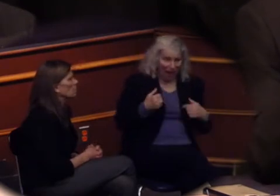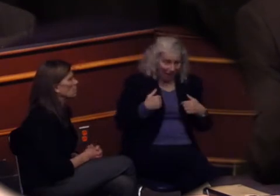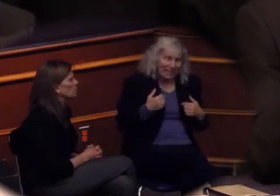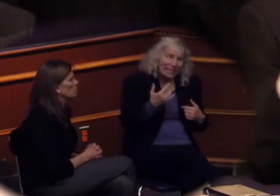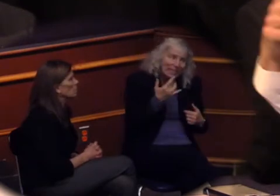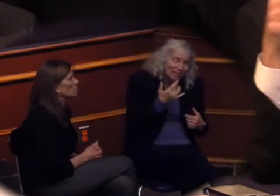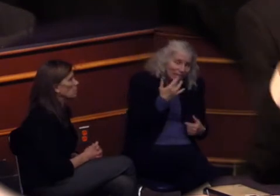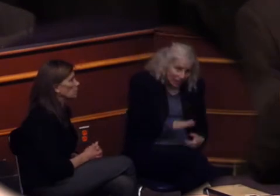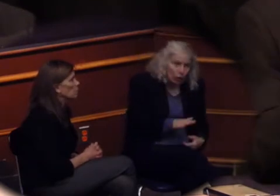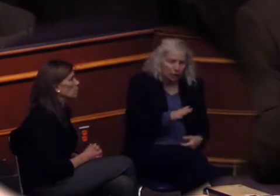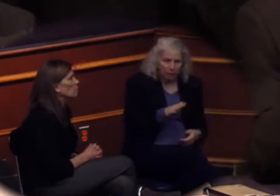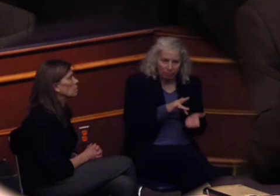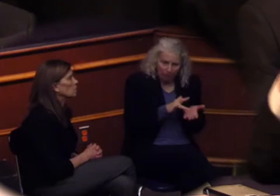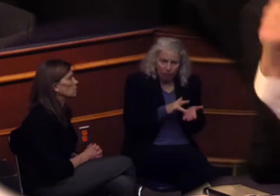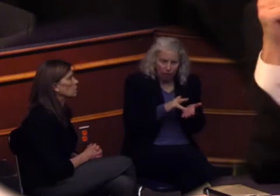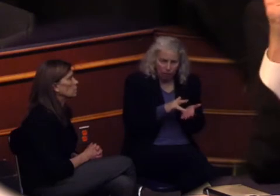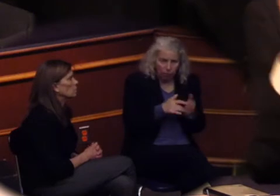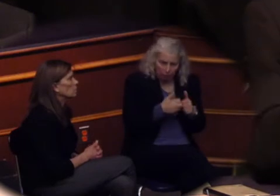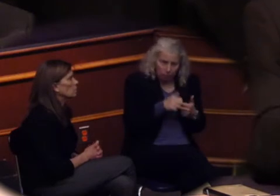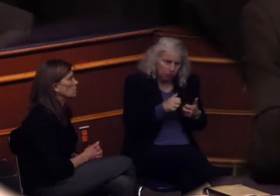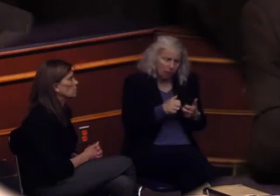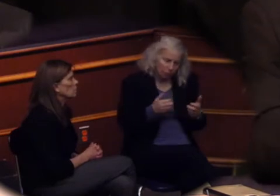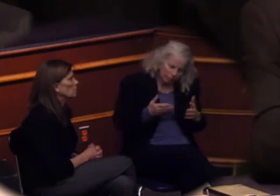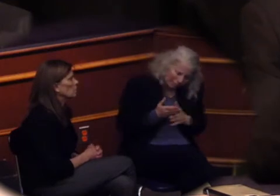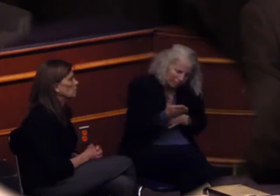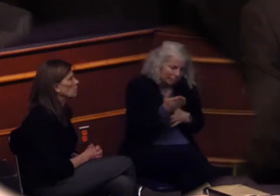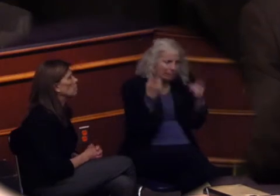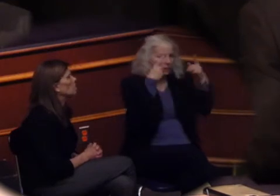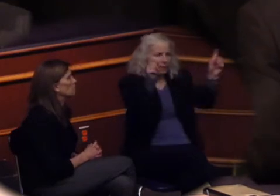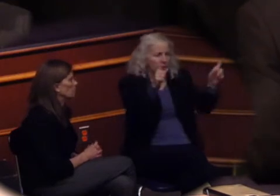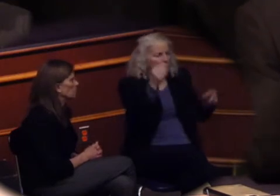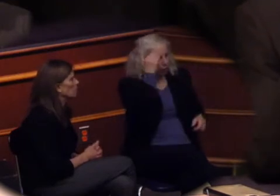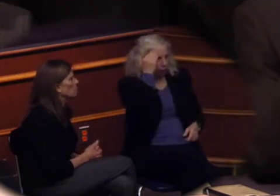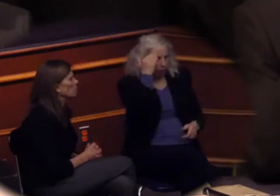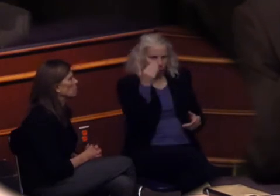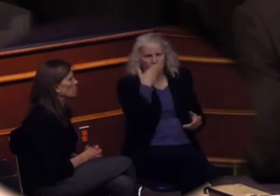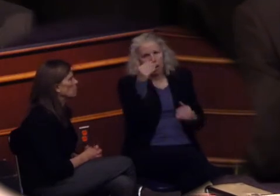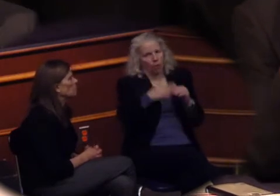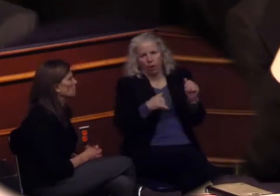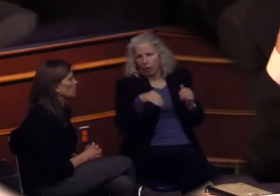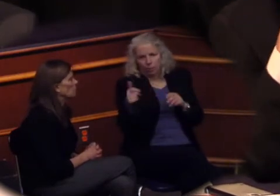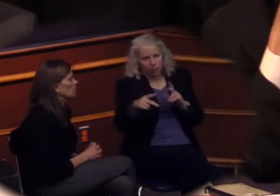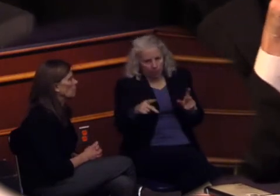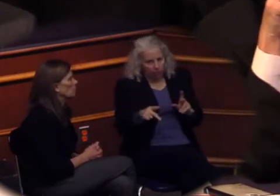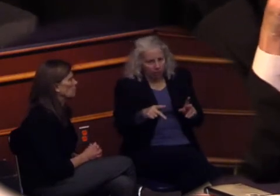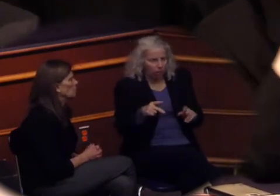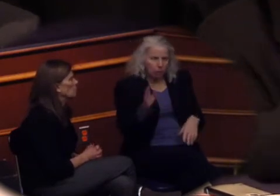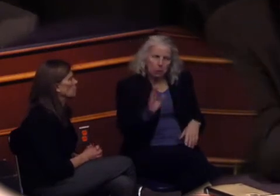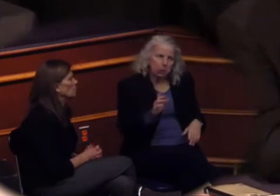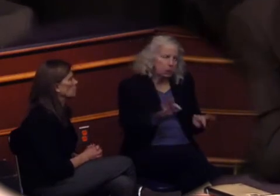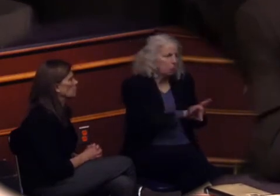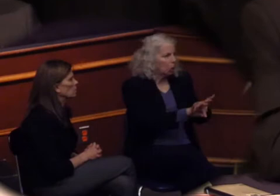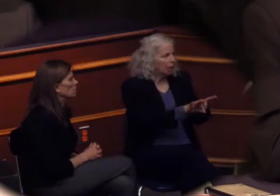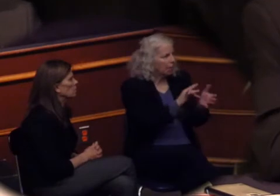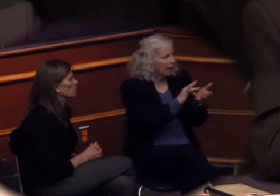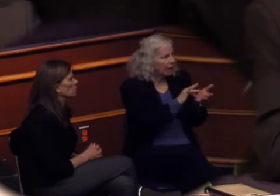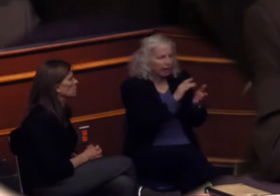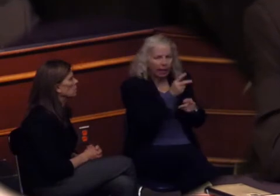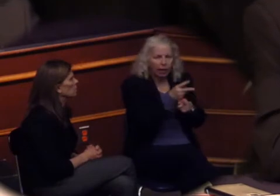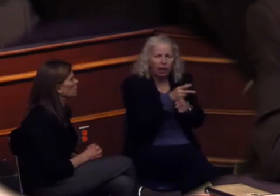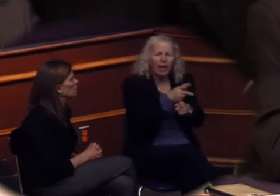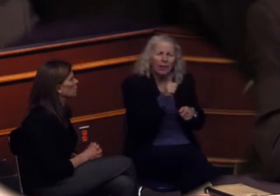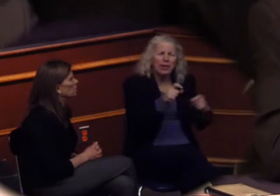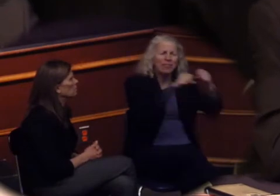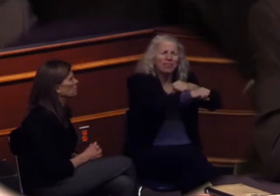medical problems problems that I've come through. But I know more than anyone how important it is to have medical care. And we need to fight for better